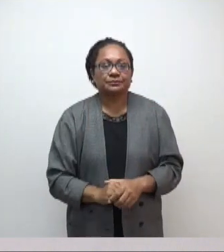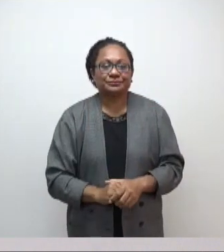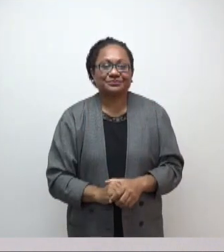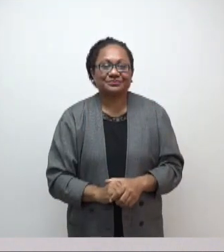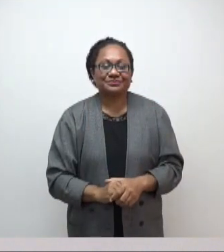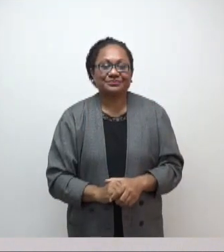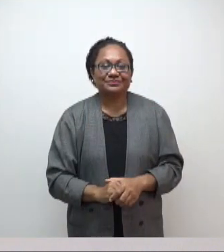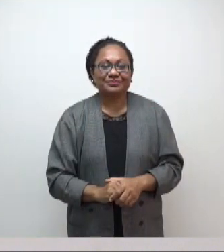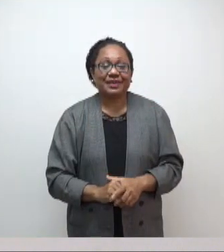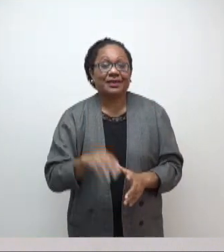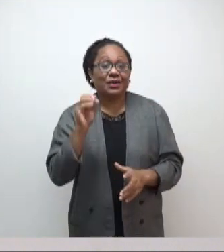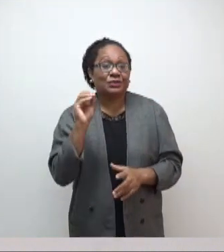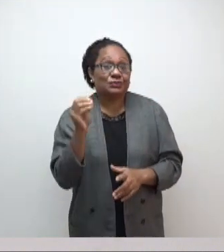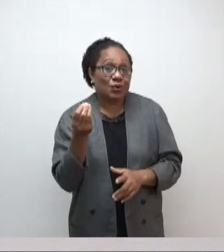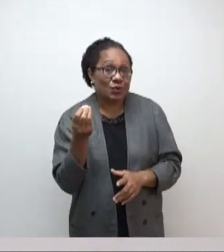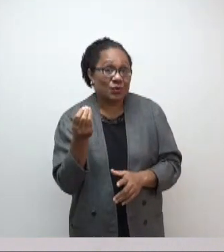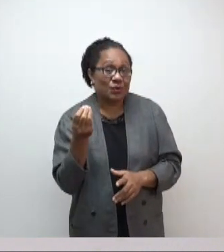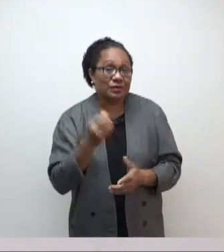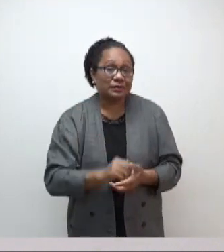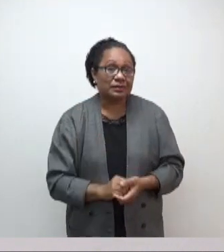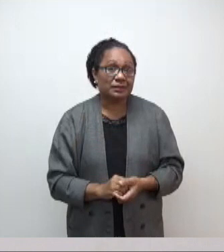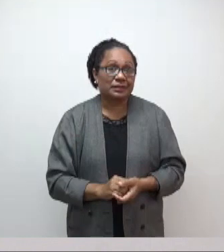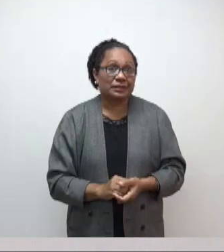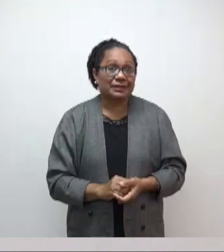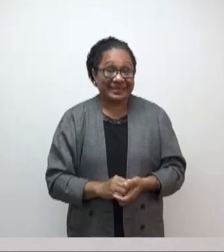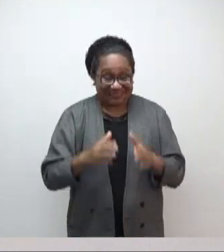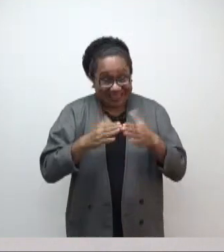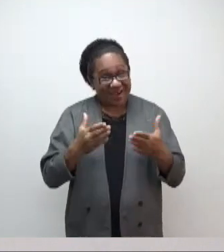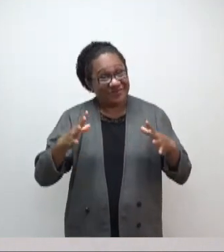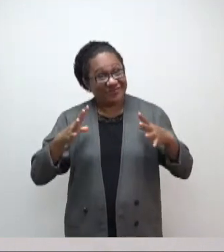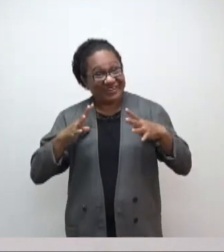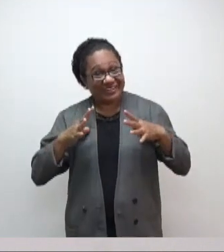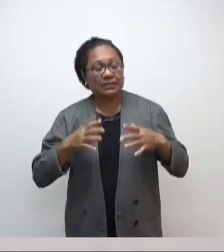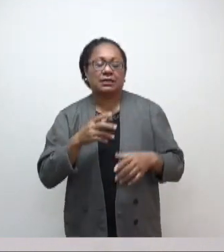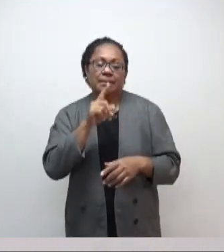fellow Fijians, we must wield these new freedoms responsibly.